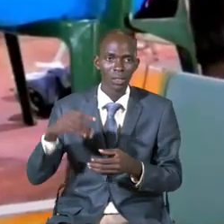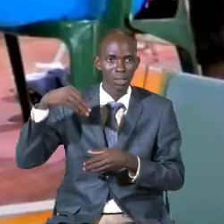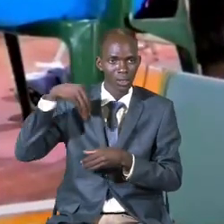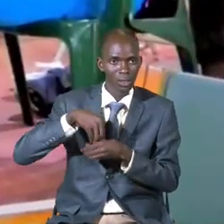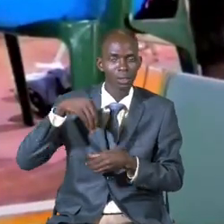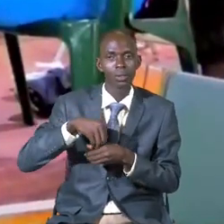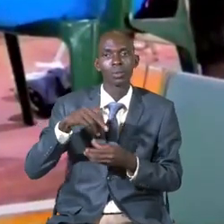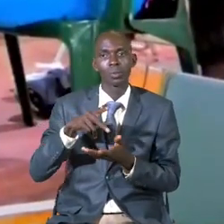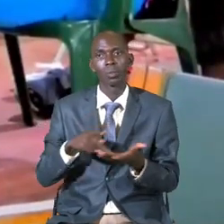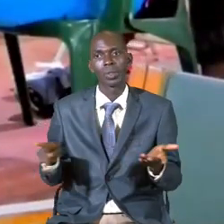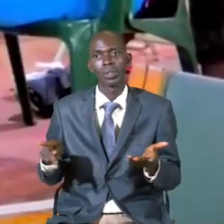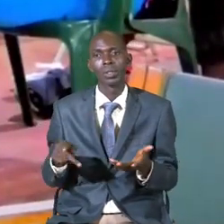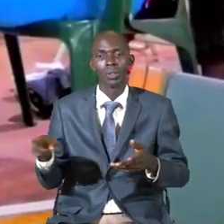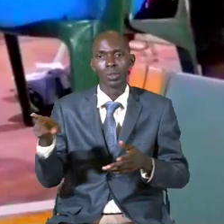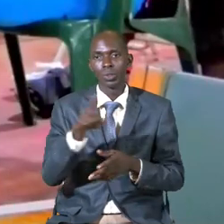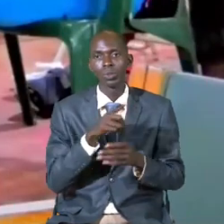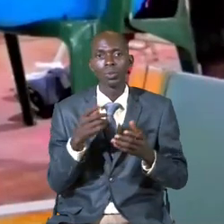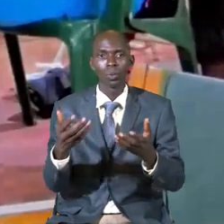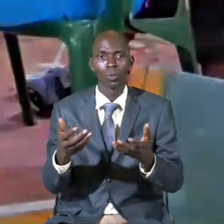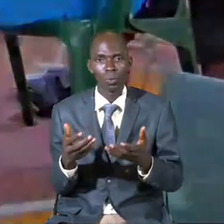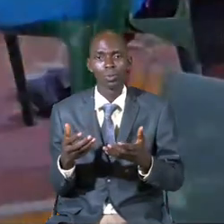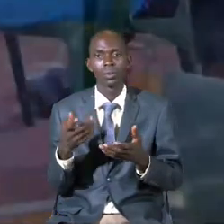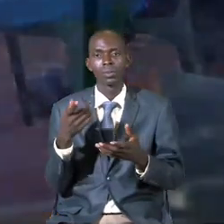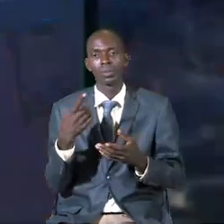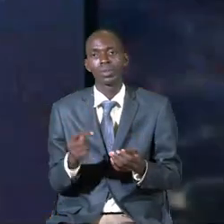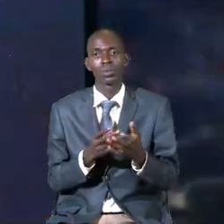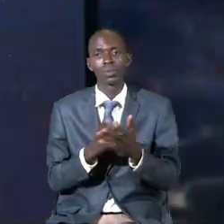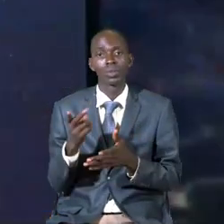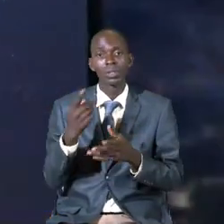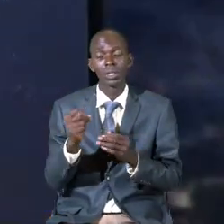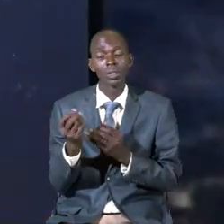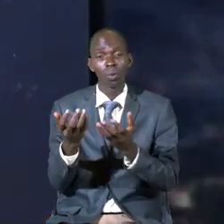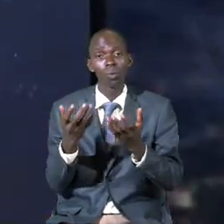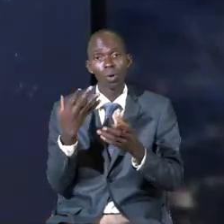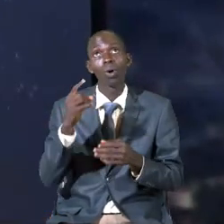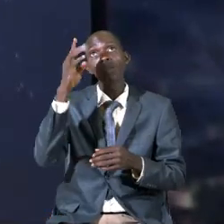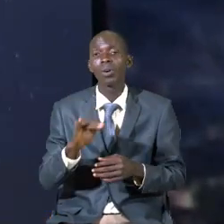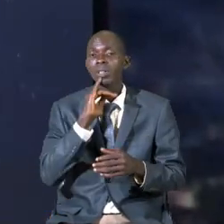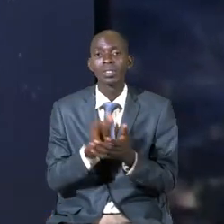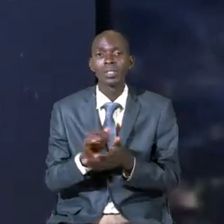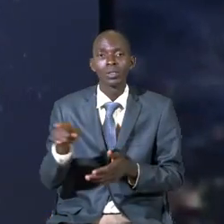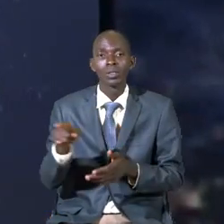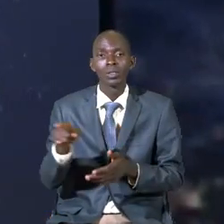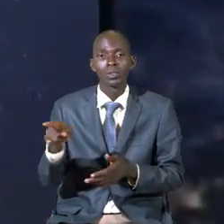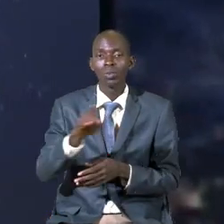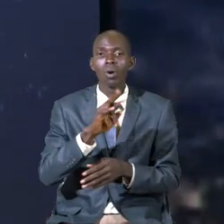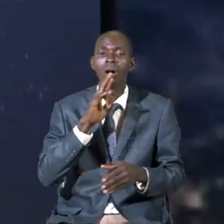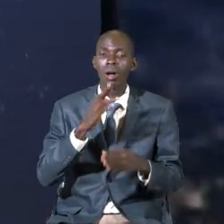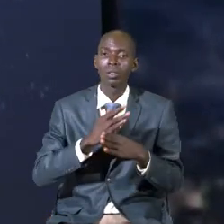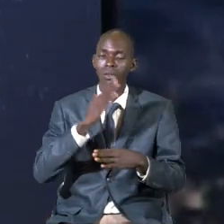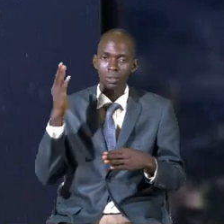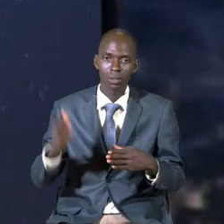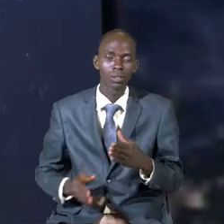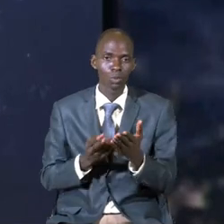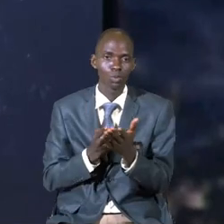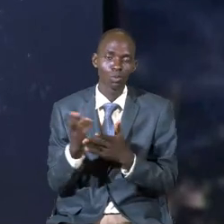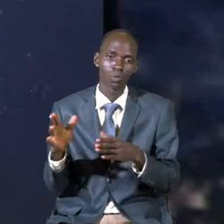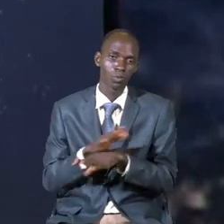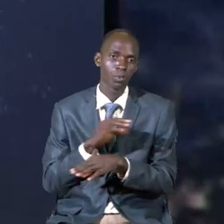the desire of god is that you're totally truthful in your heart